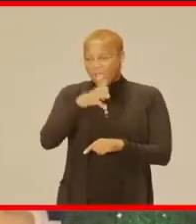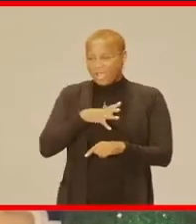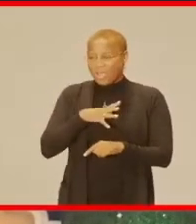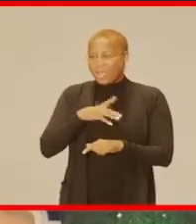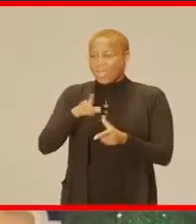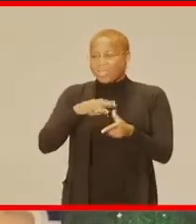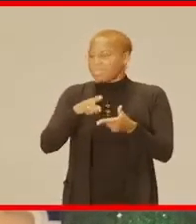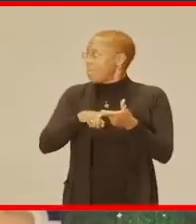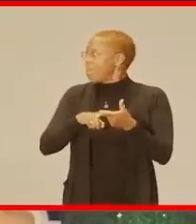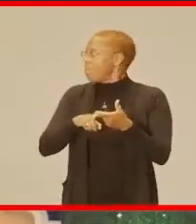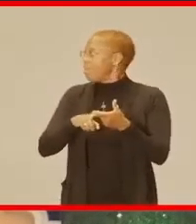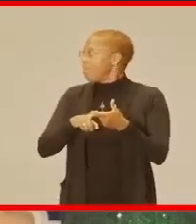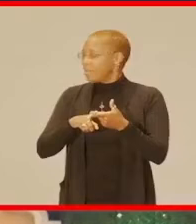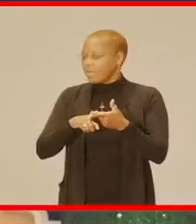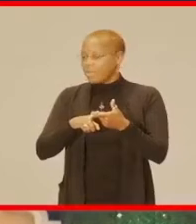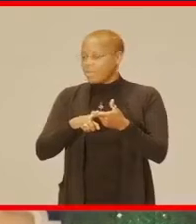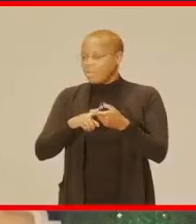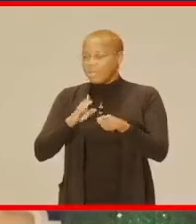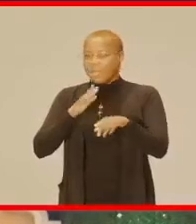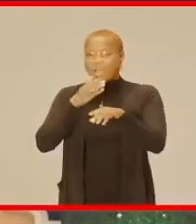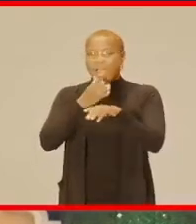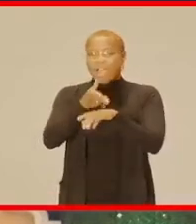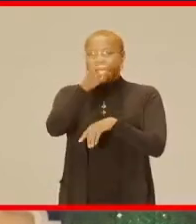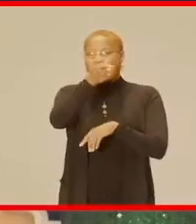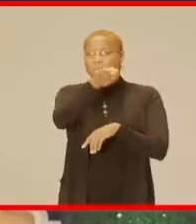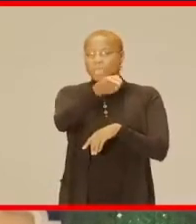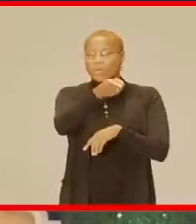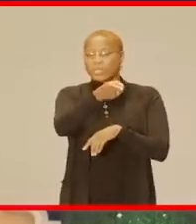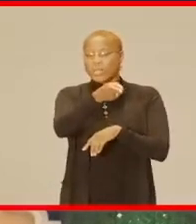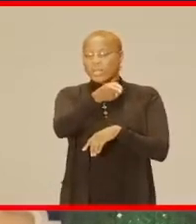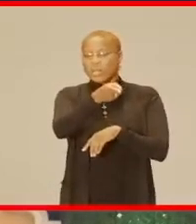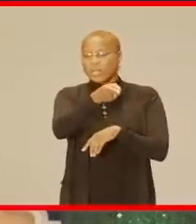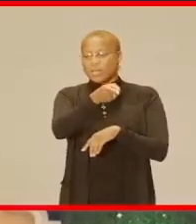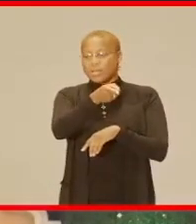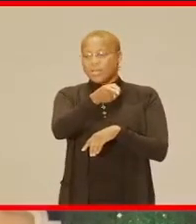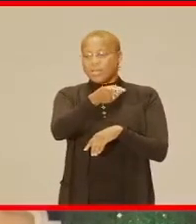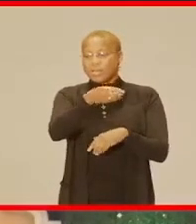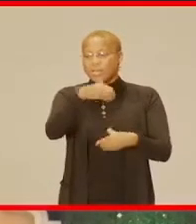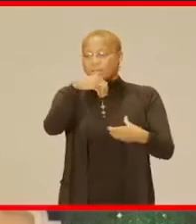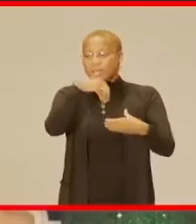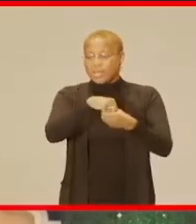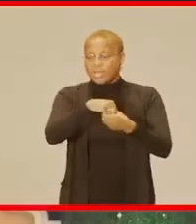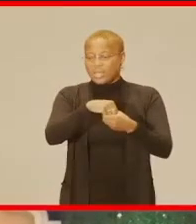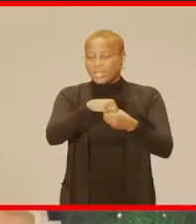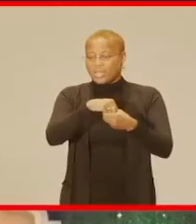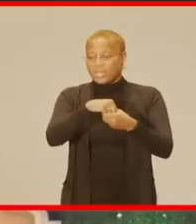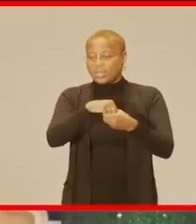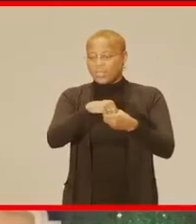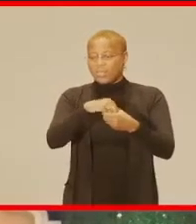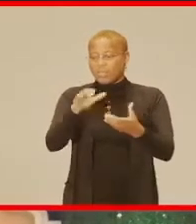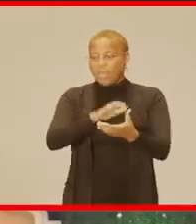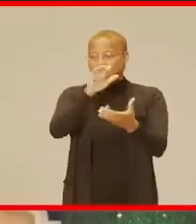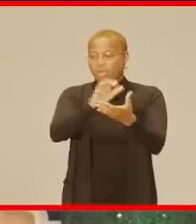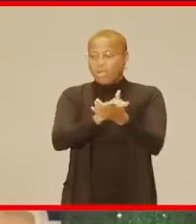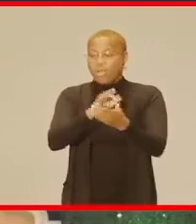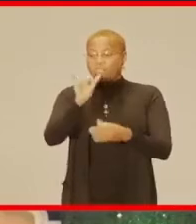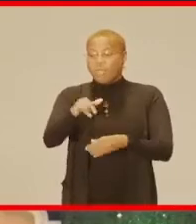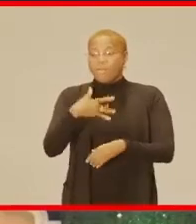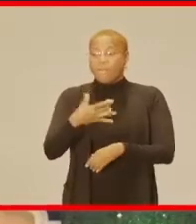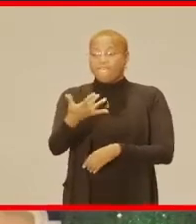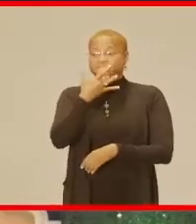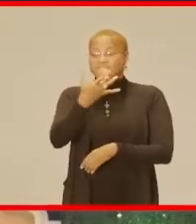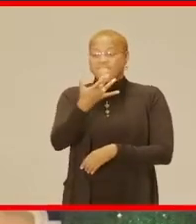married. After he was in Naruto, is my favorite